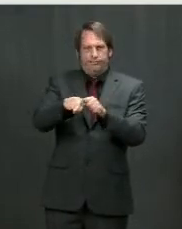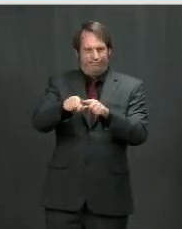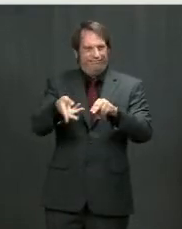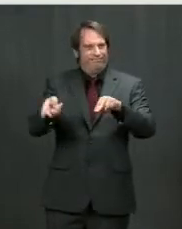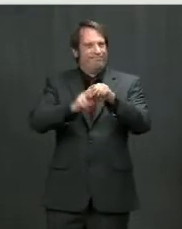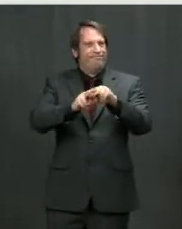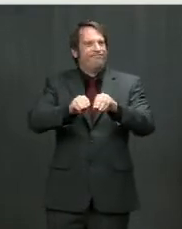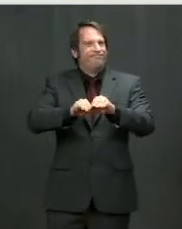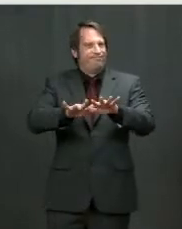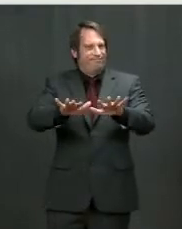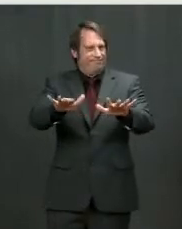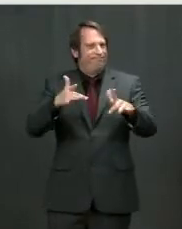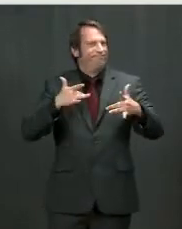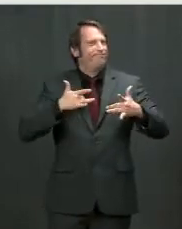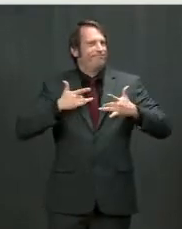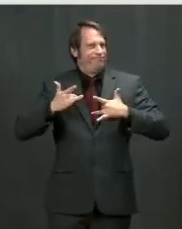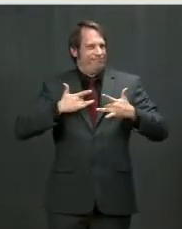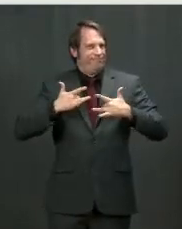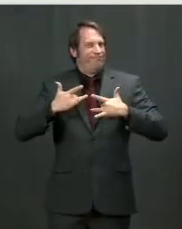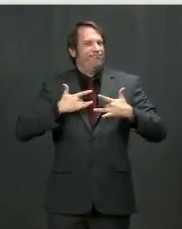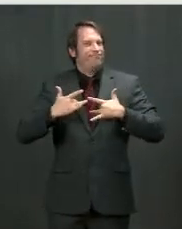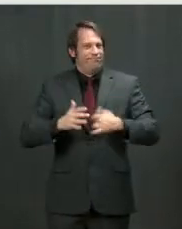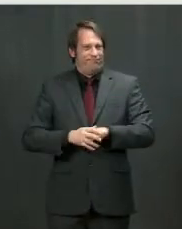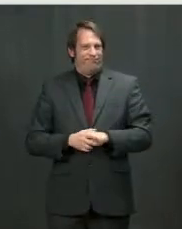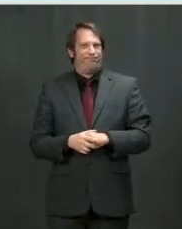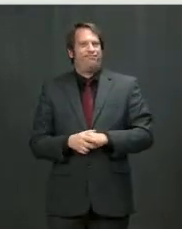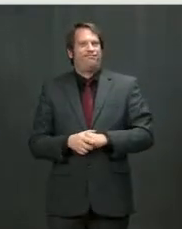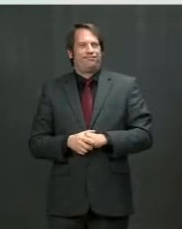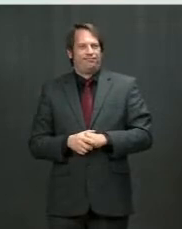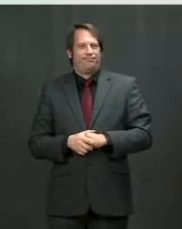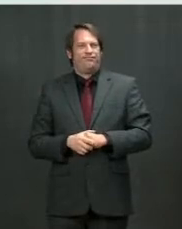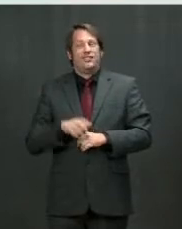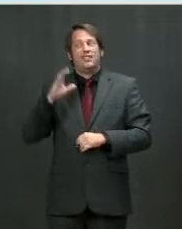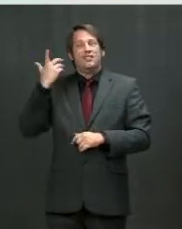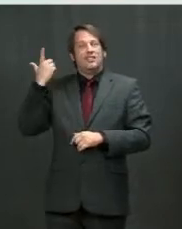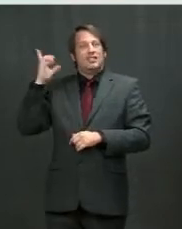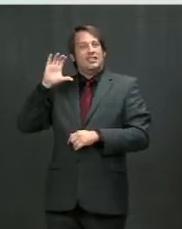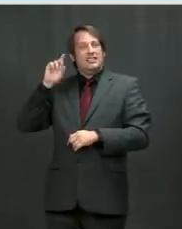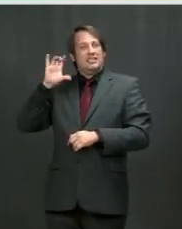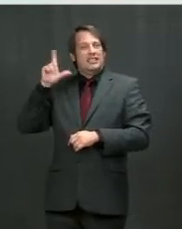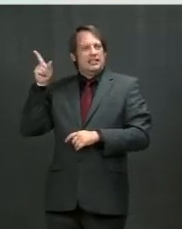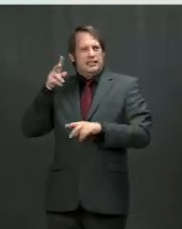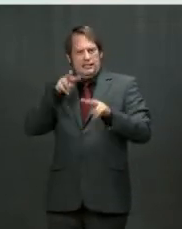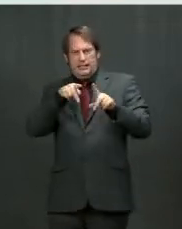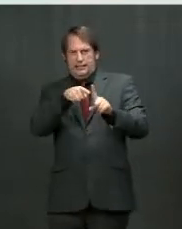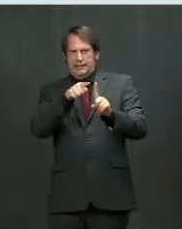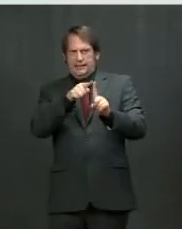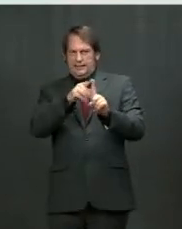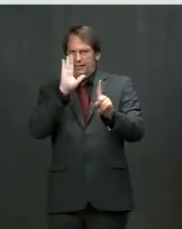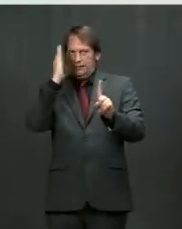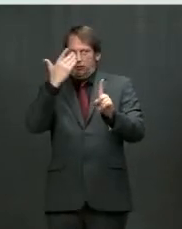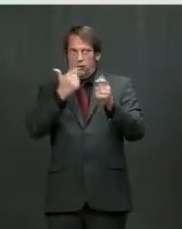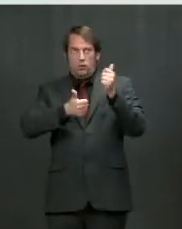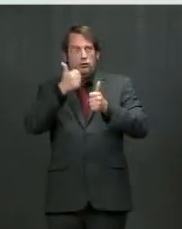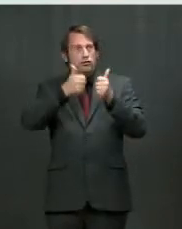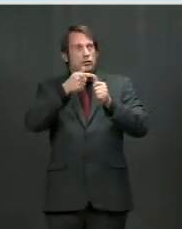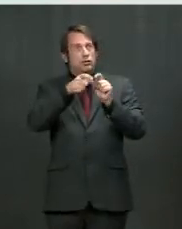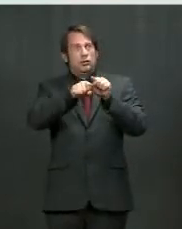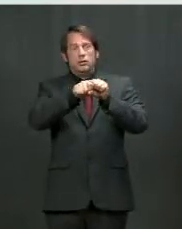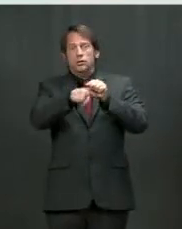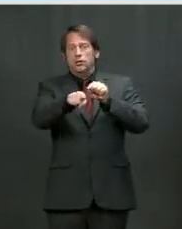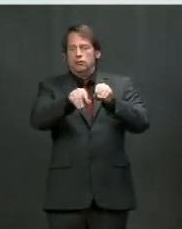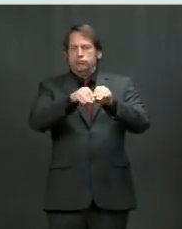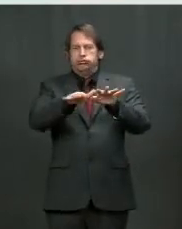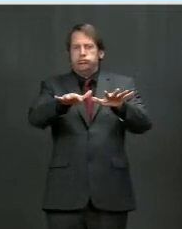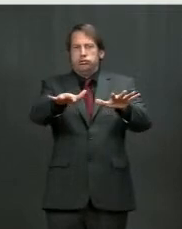from CDC surveillance, the B.1.1.7 variant is now the most common lineage circulating in the United